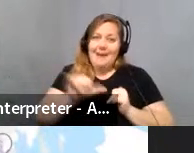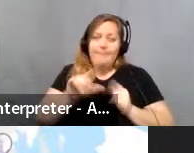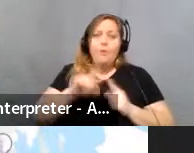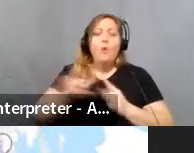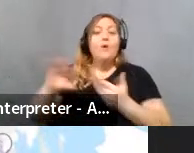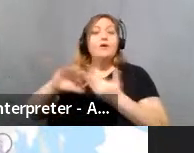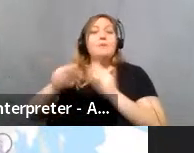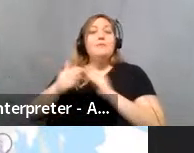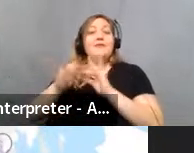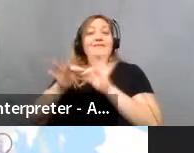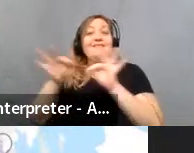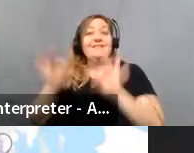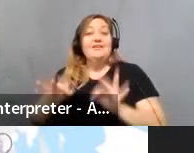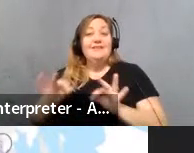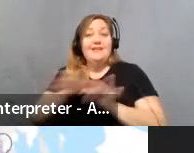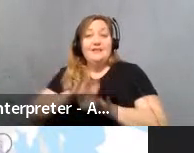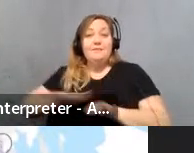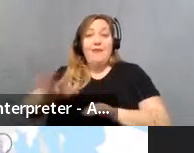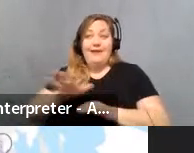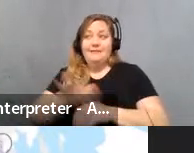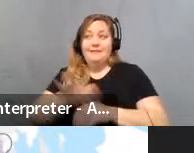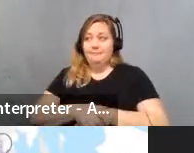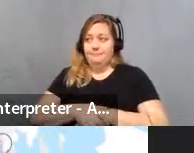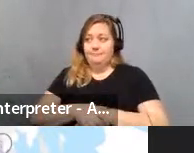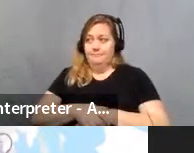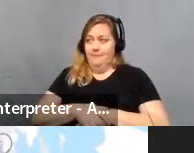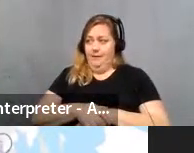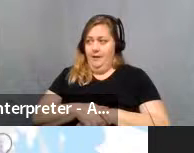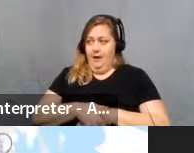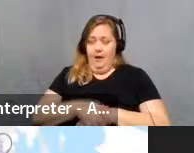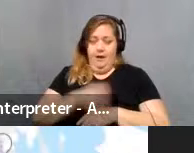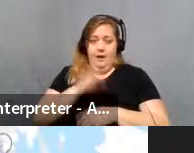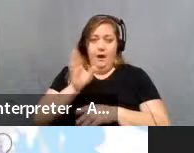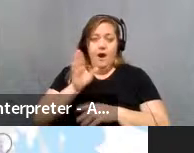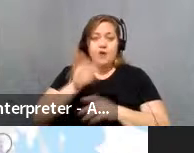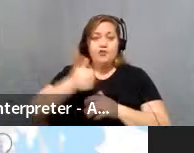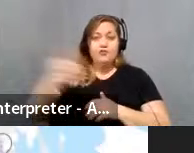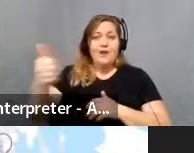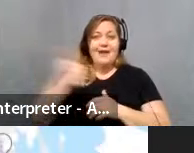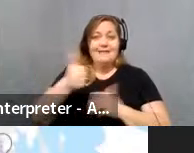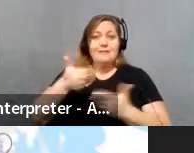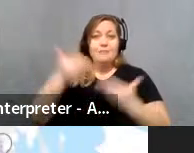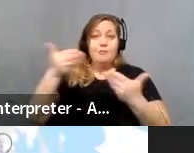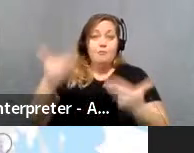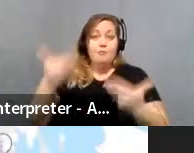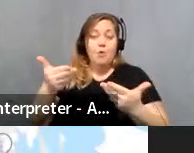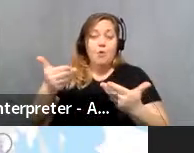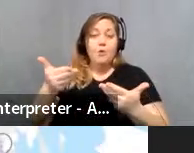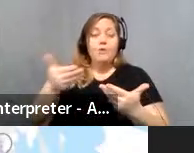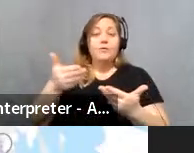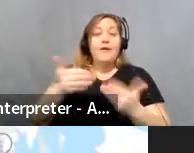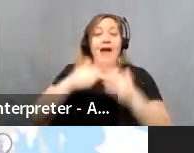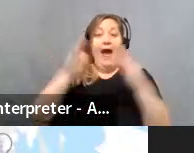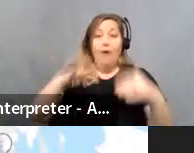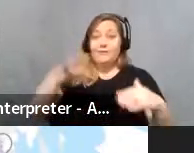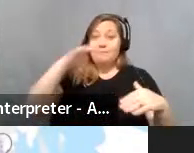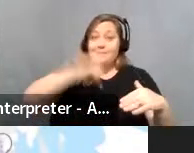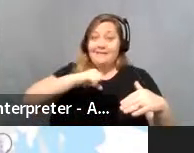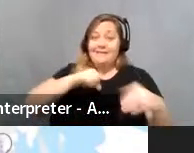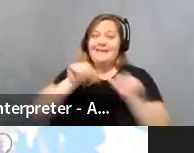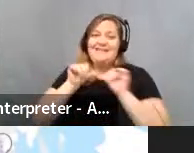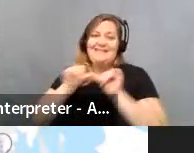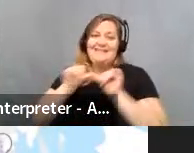facility space is present. Our transit-oriented development rules would promote missing middle housing while also promoting sustainability